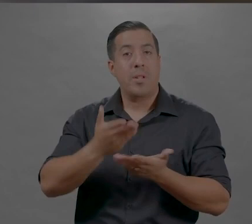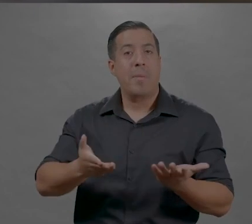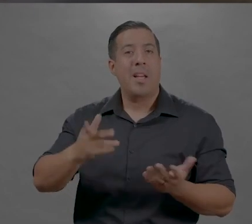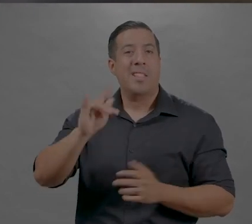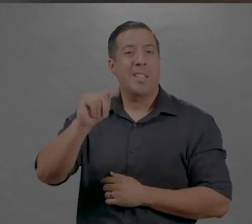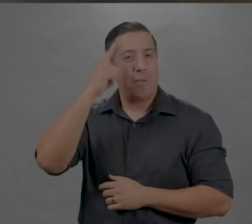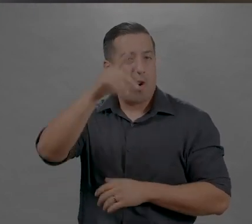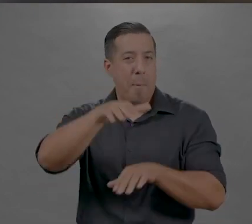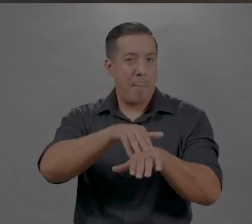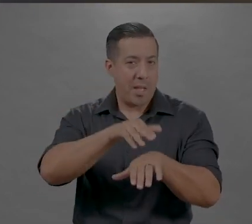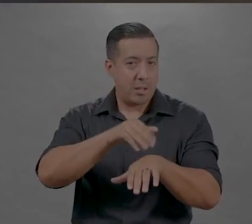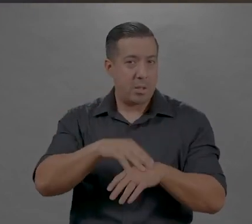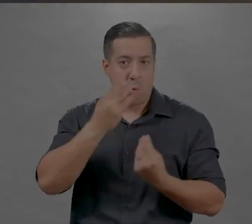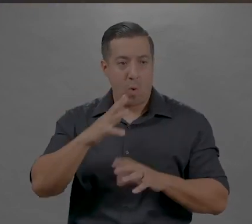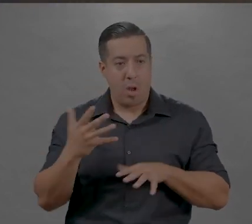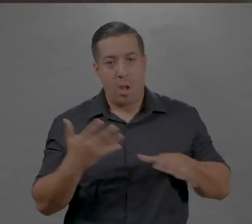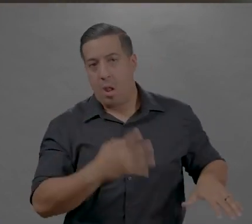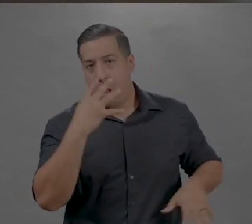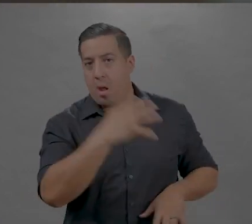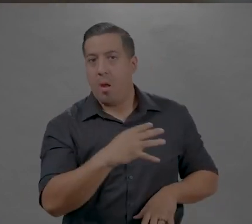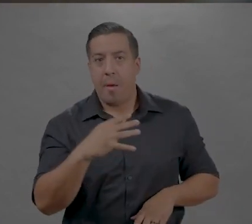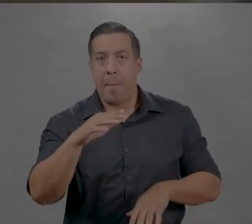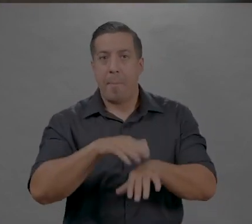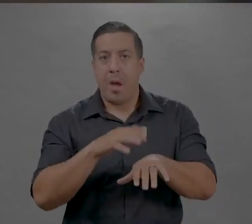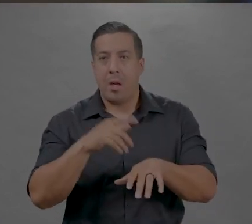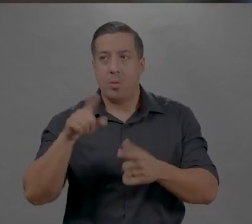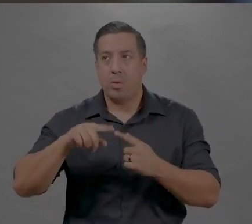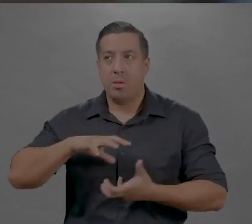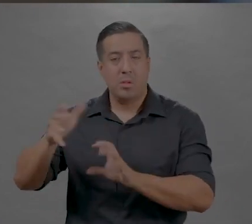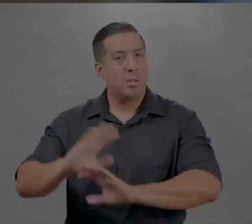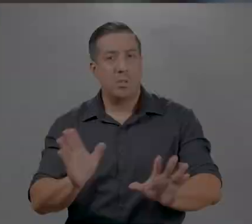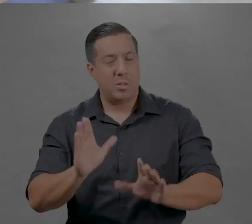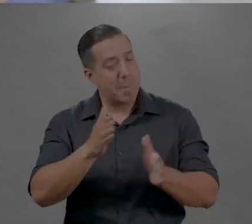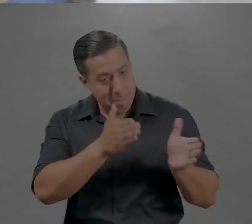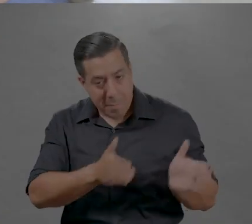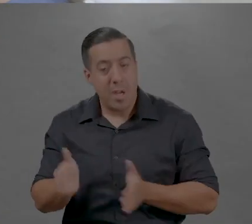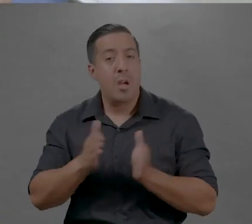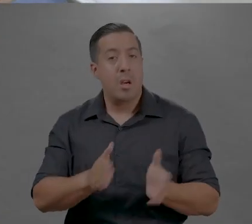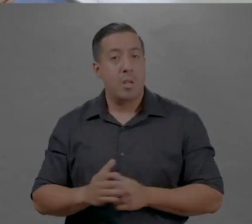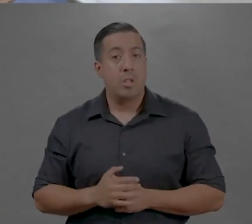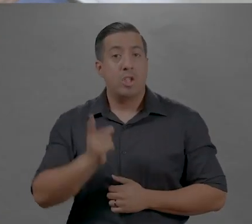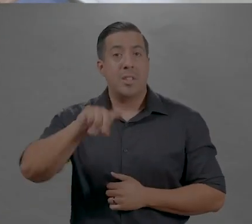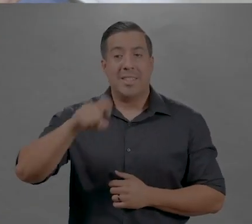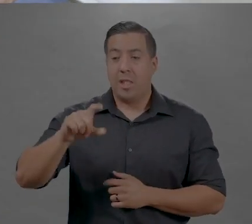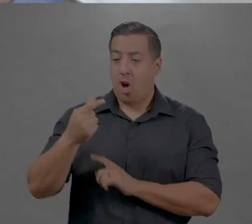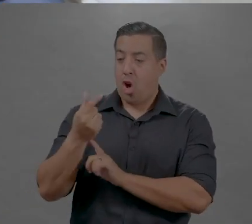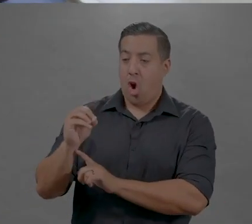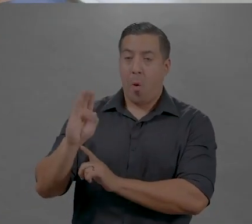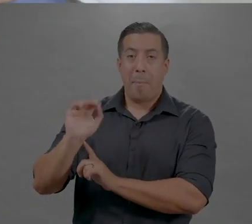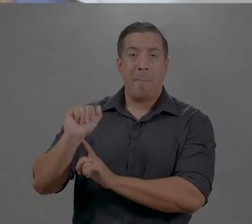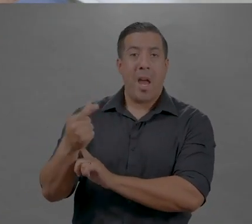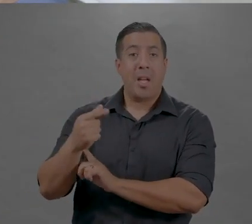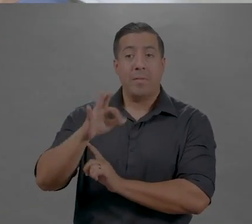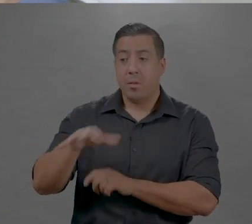kit, and a supply kit for your pets. You don't want to leave your pets behind in a disaster, so be prepared. Each of you